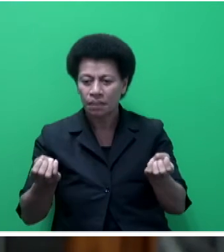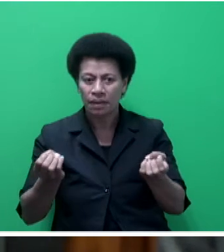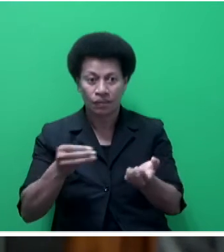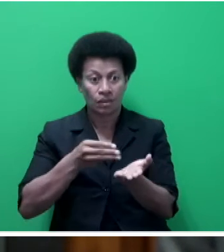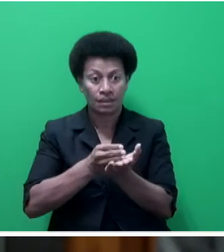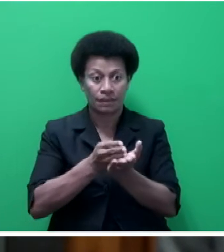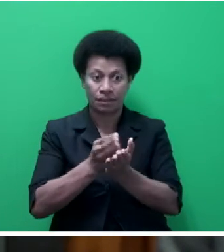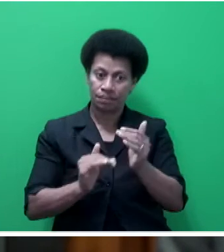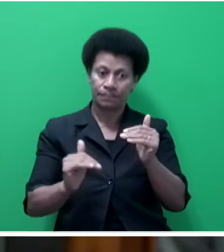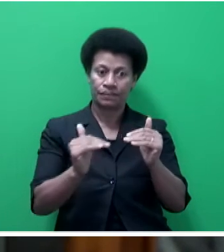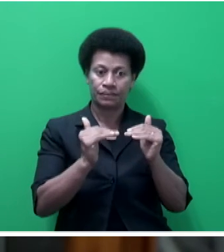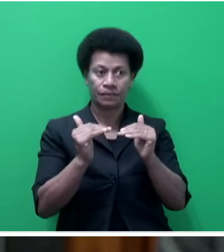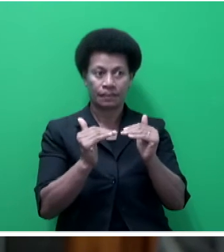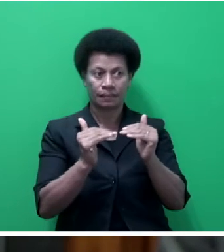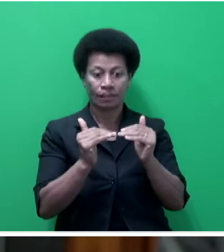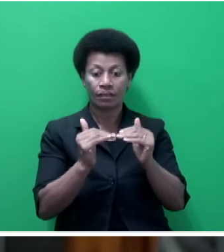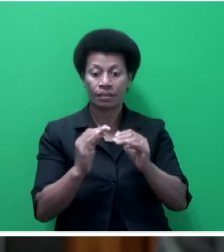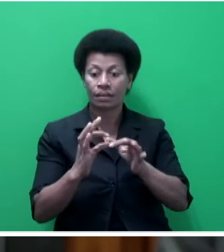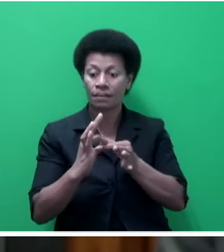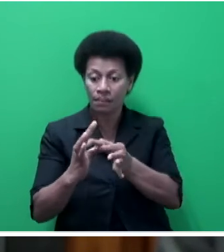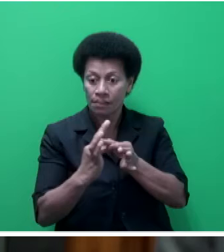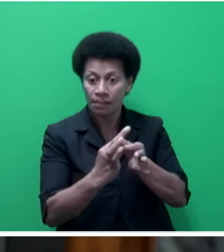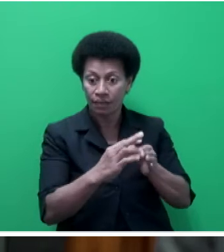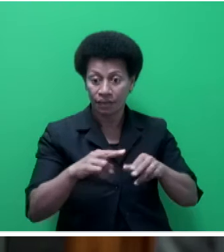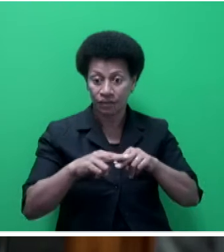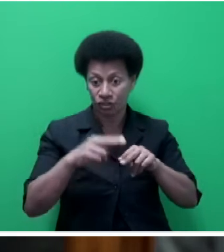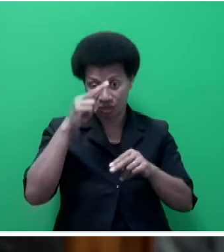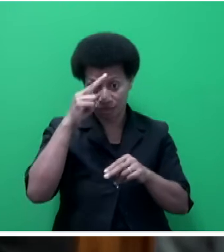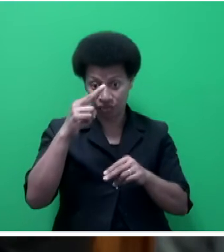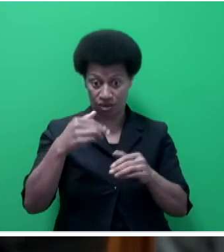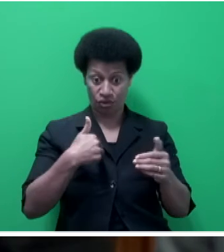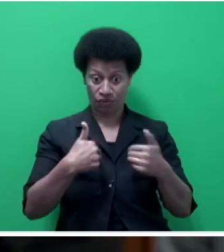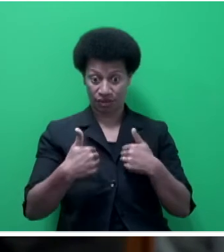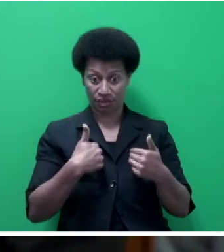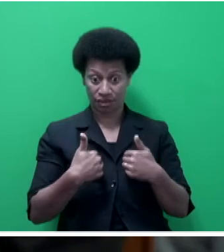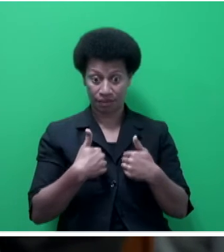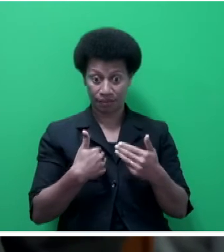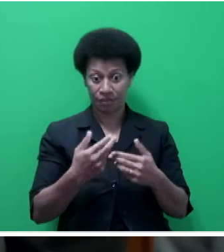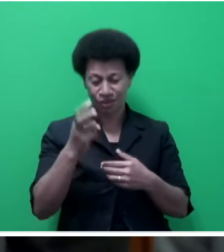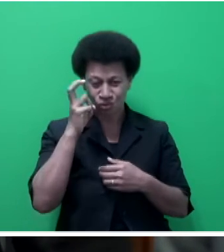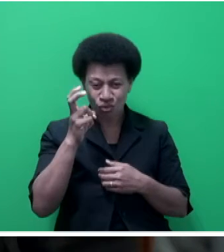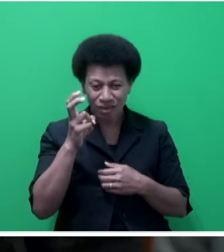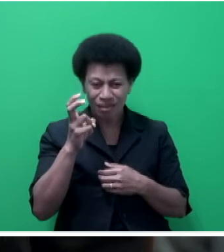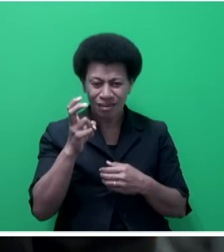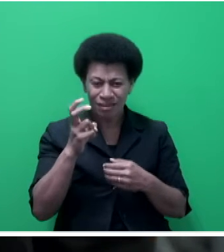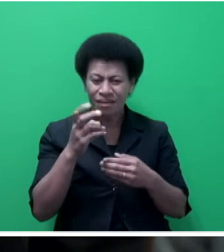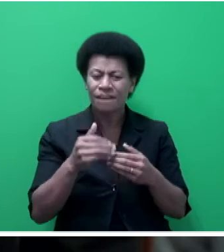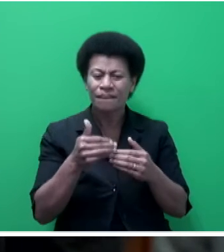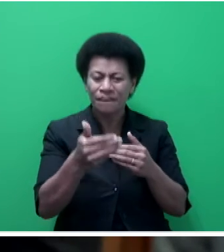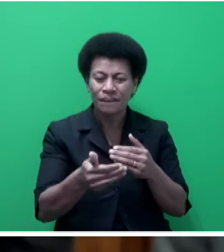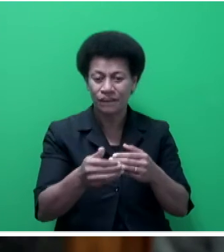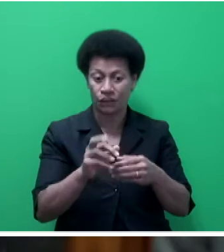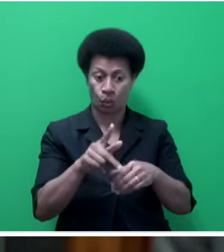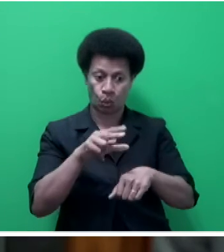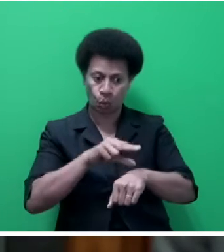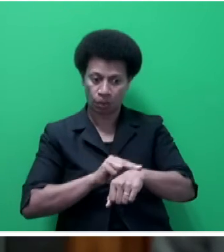We've also collaborated with Fiji National University for the establishment of the postgraduate training in emergency medicine for specialist doctors, as we